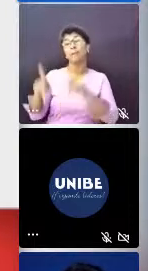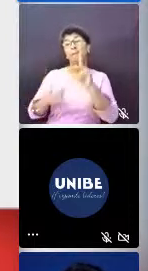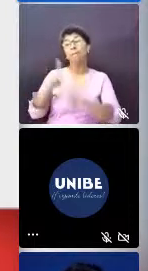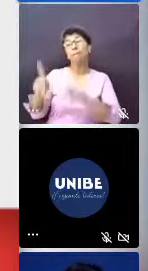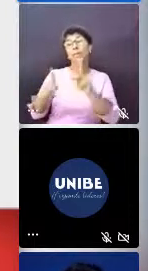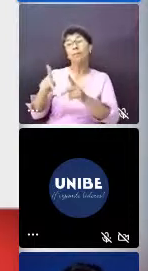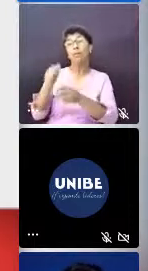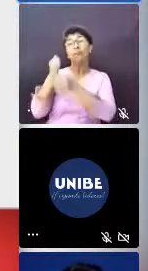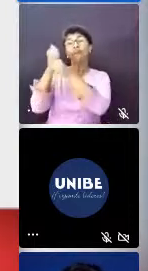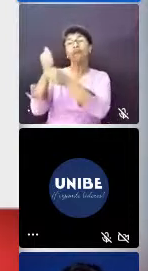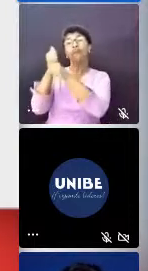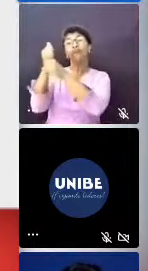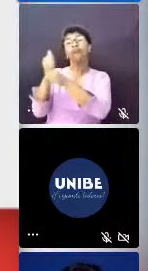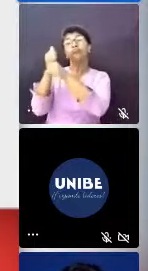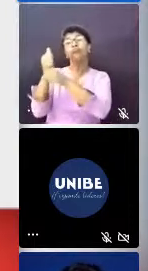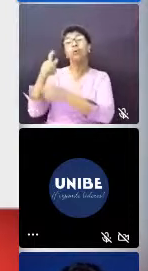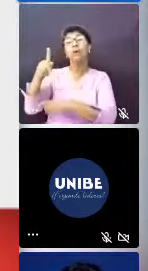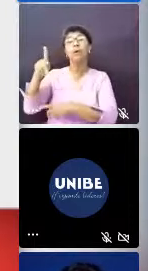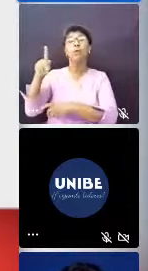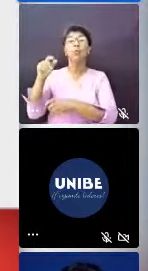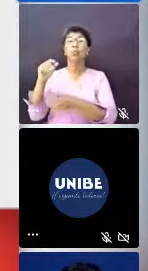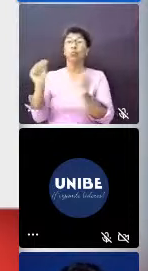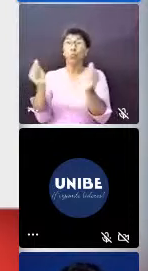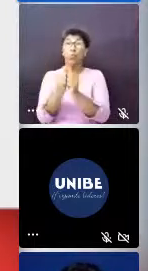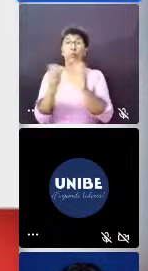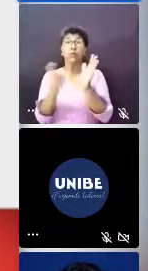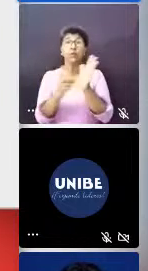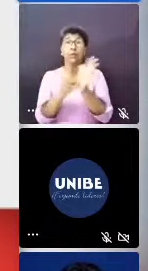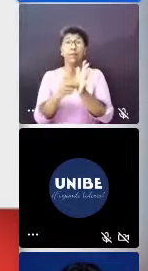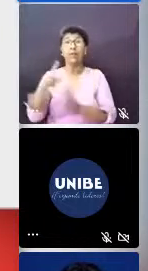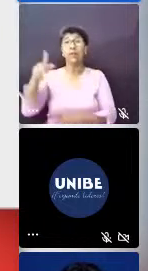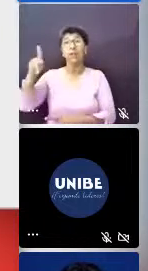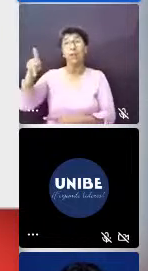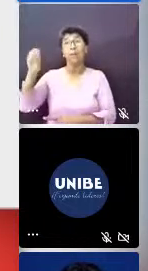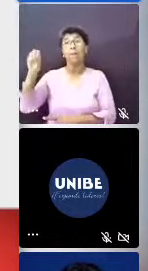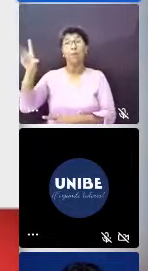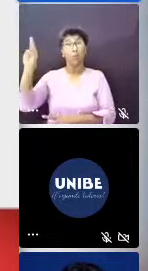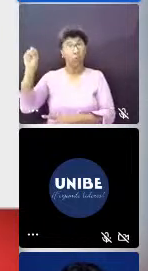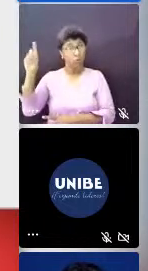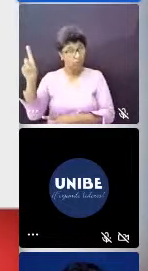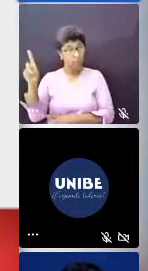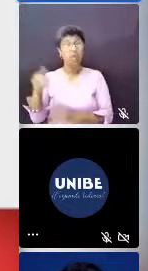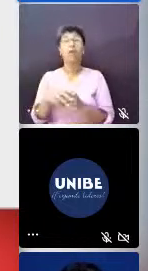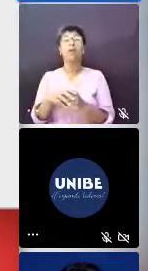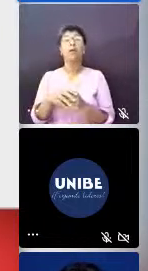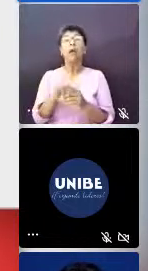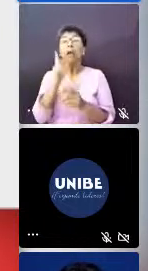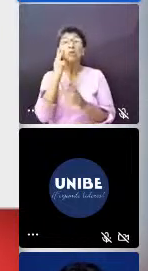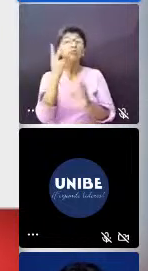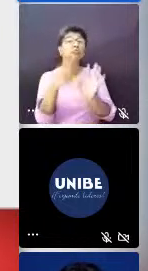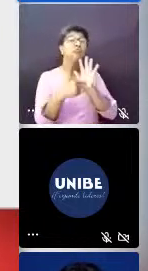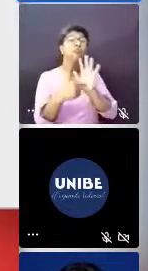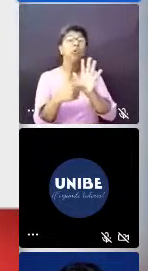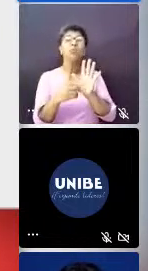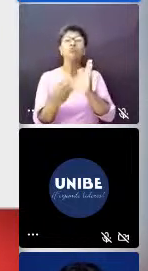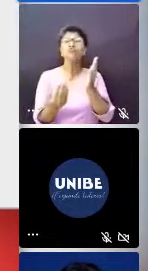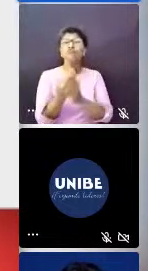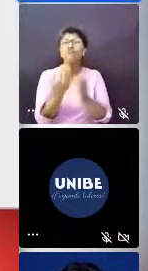activists with disabilities, and a video that shows some new